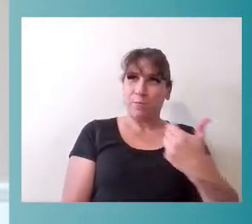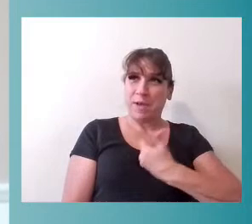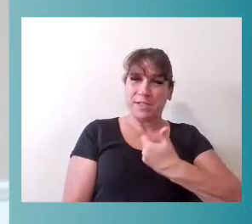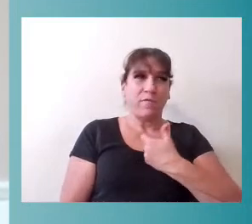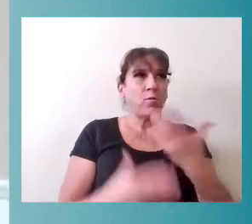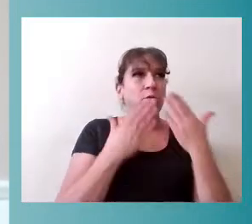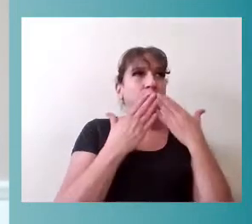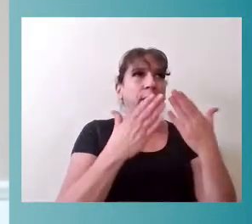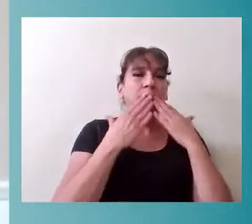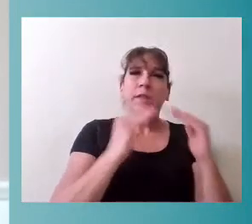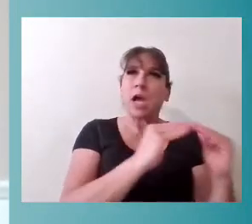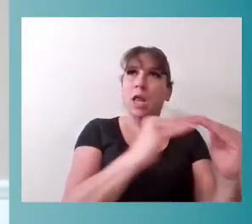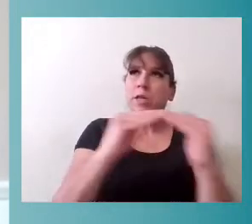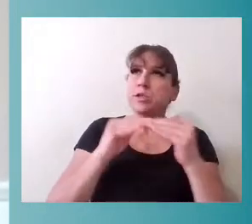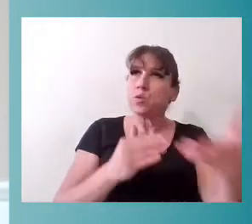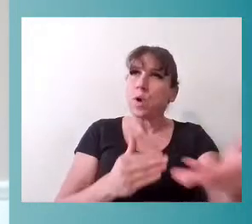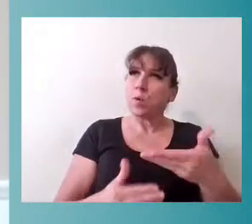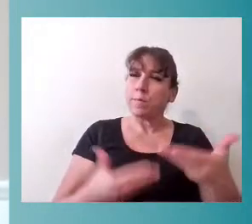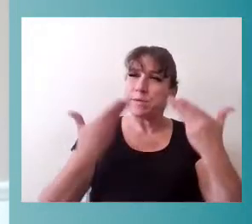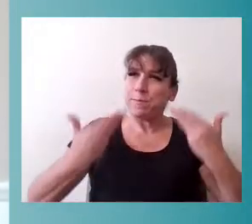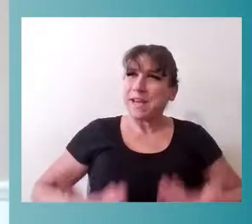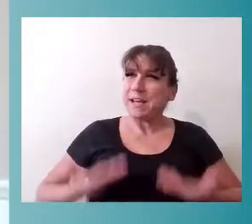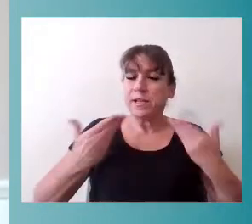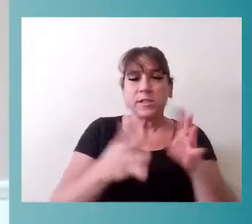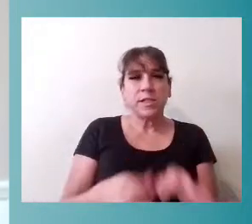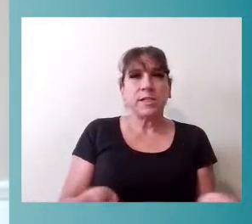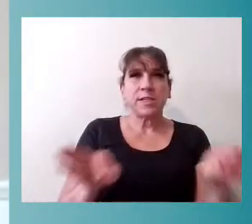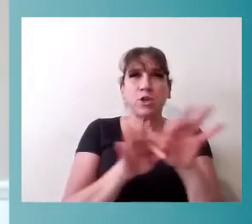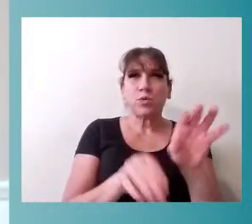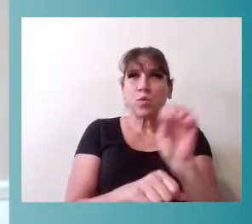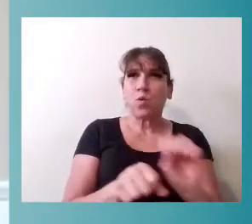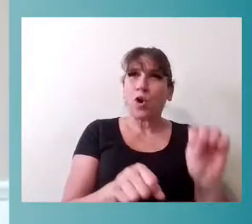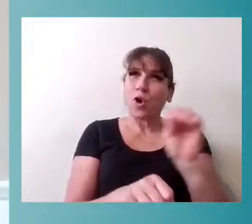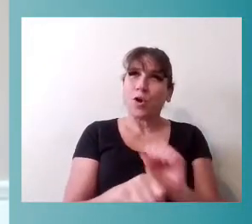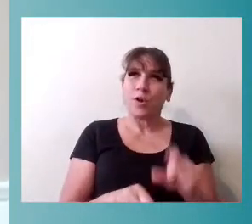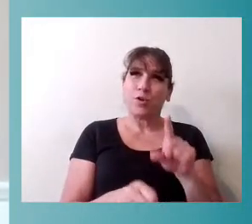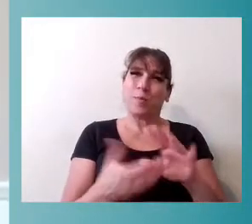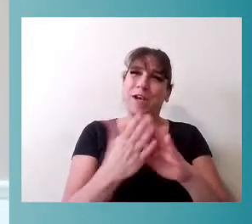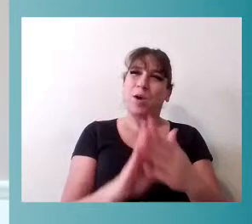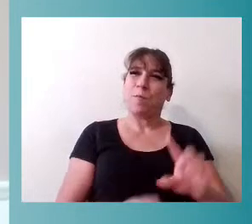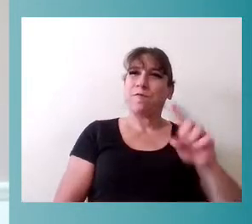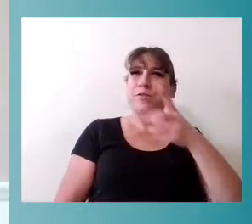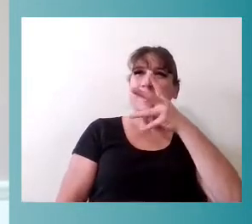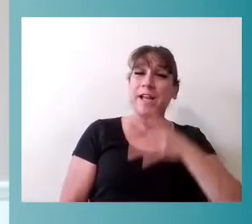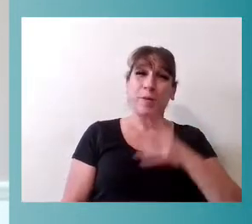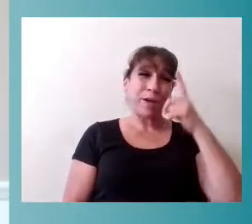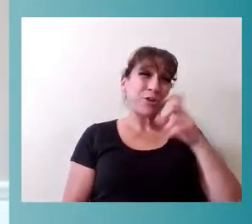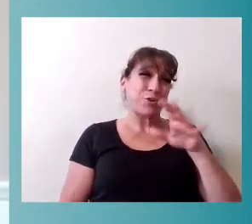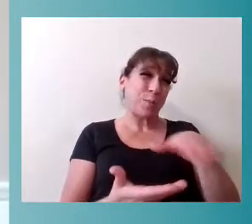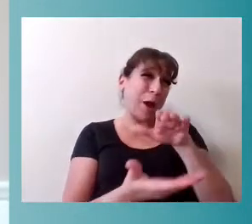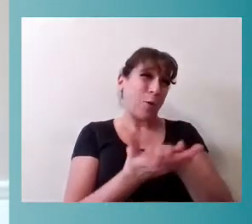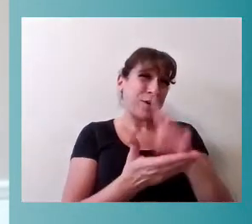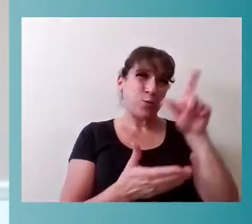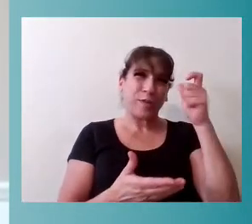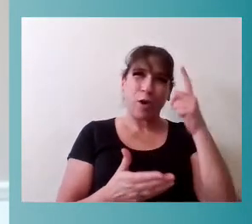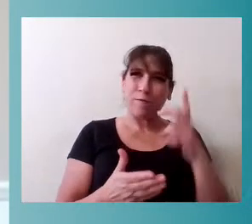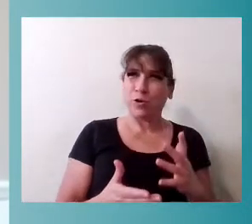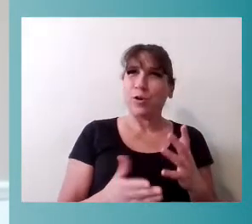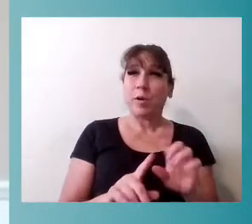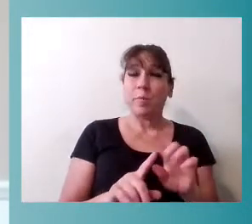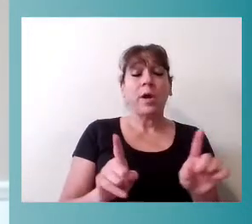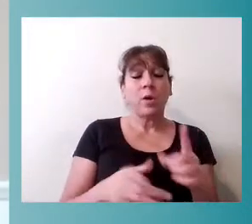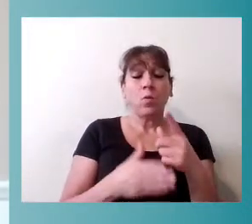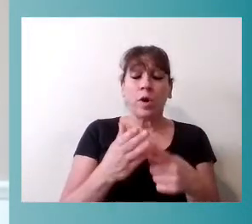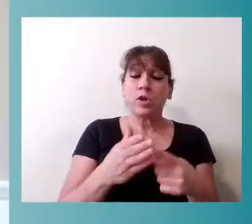colleagues who have welcomed me into this essential work. You get to be First Lady because you're married to the governor, but what you